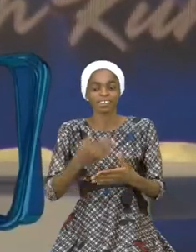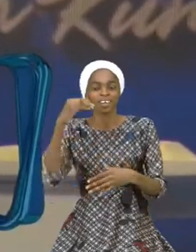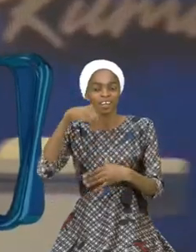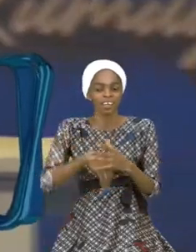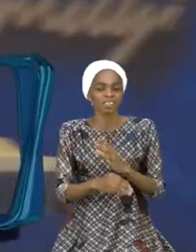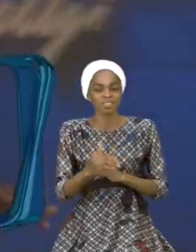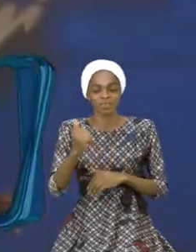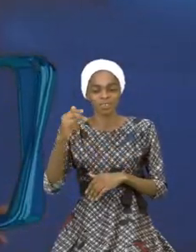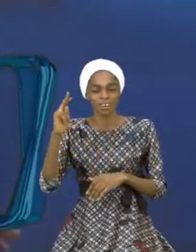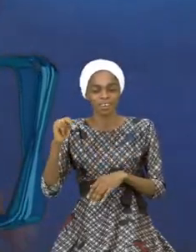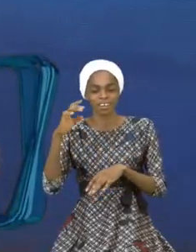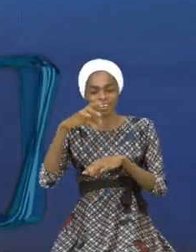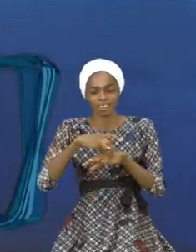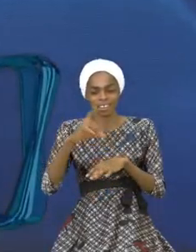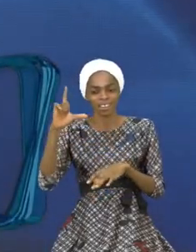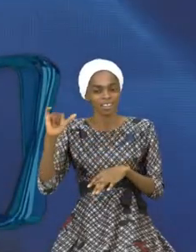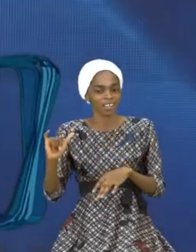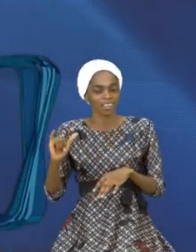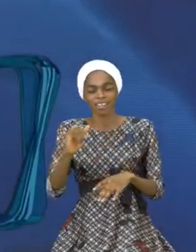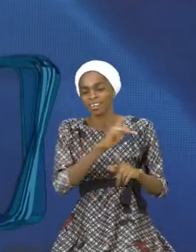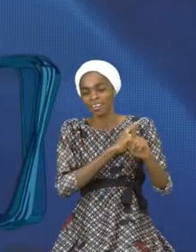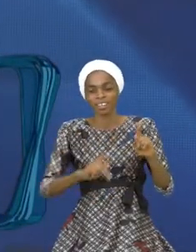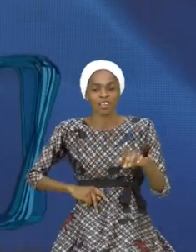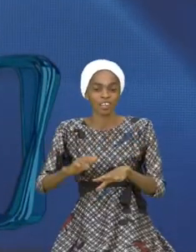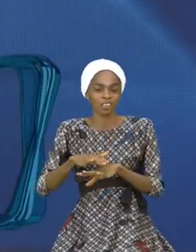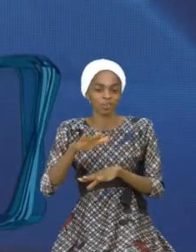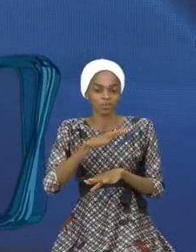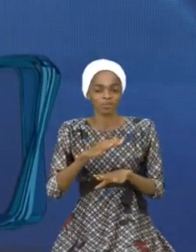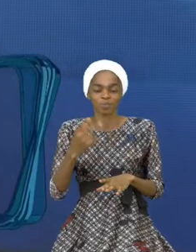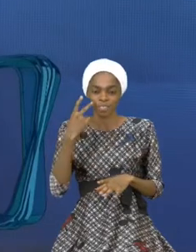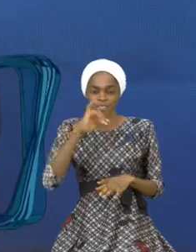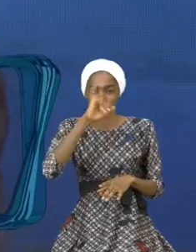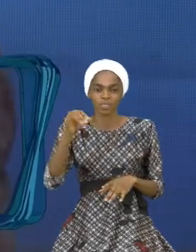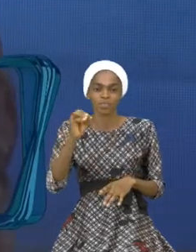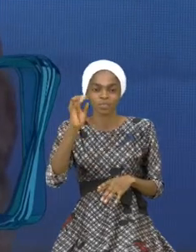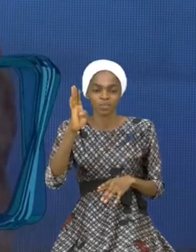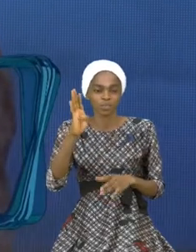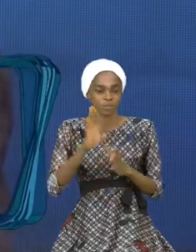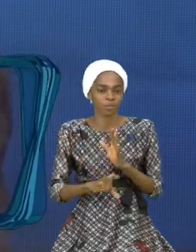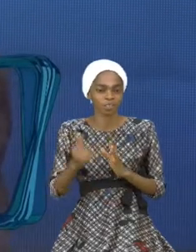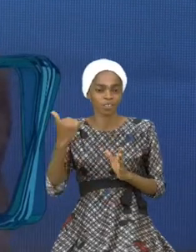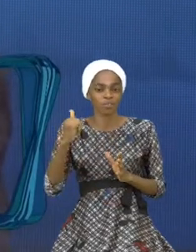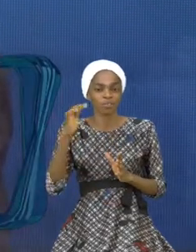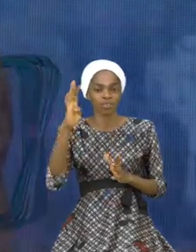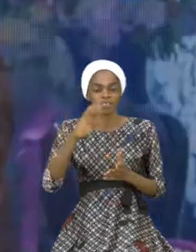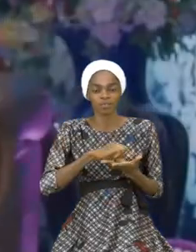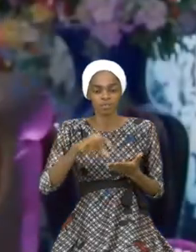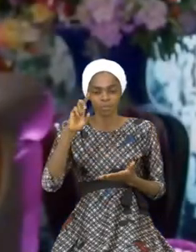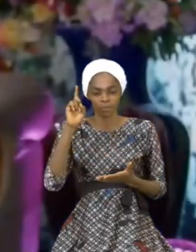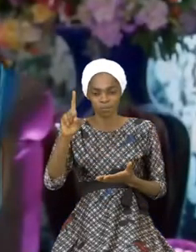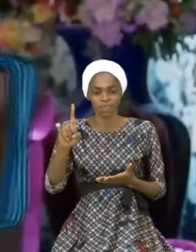an earthly kingdom look at you there chapter 14 verse 1